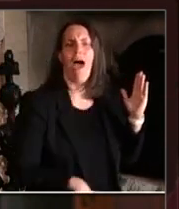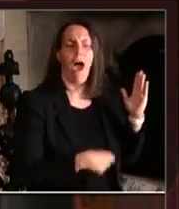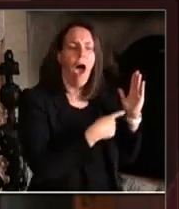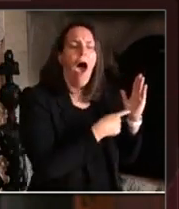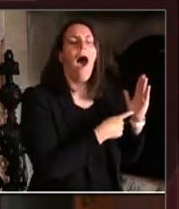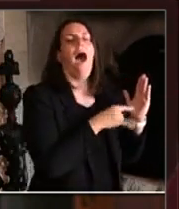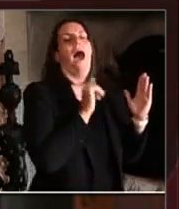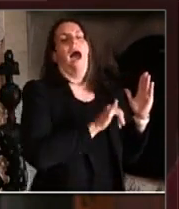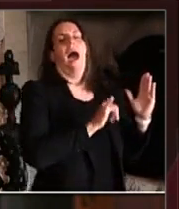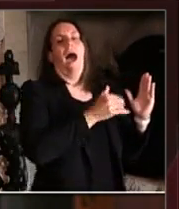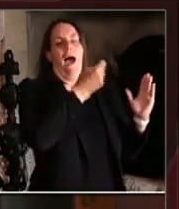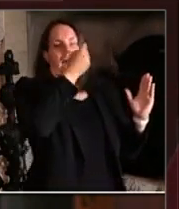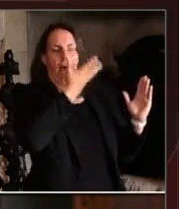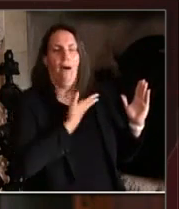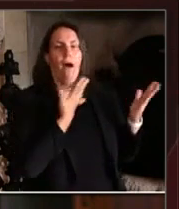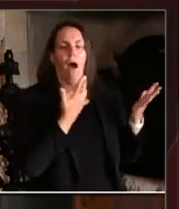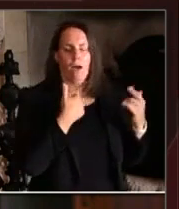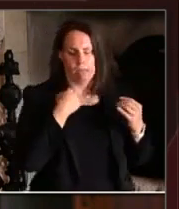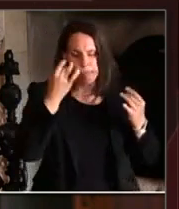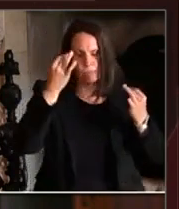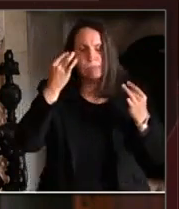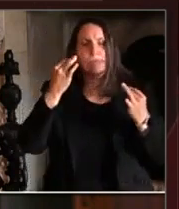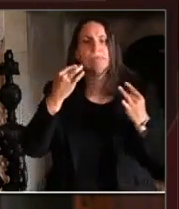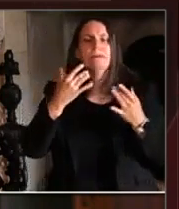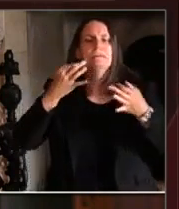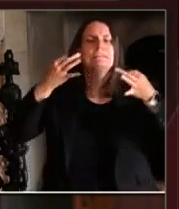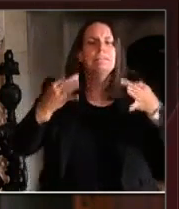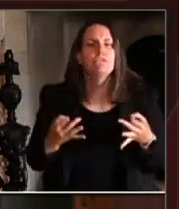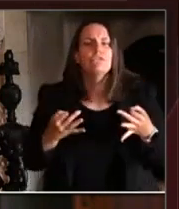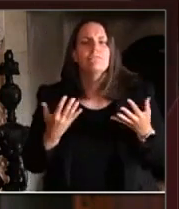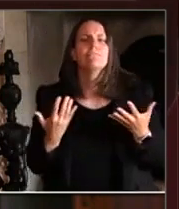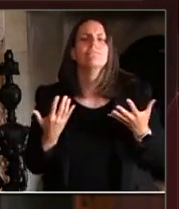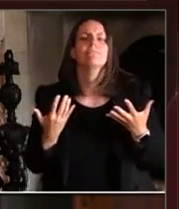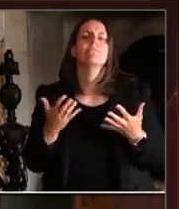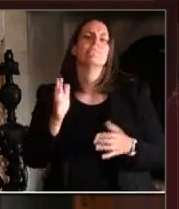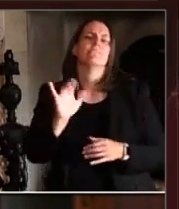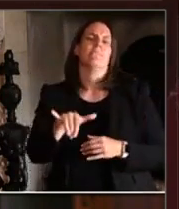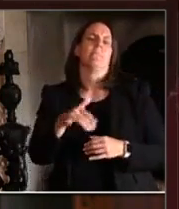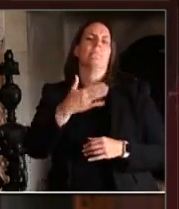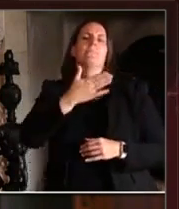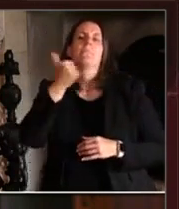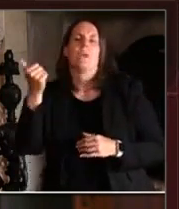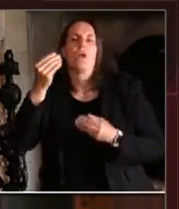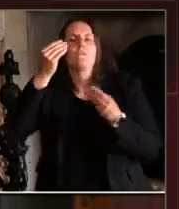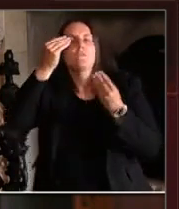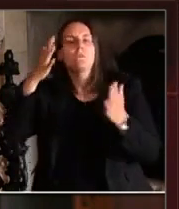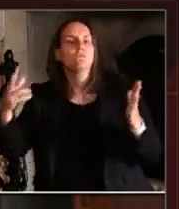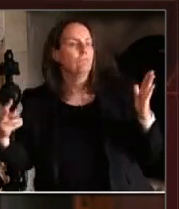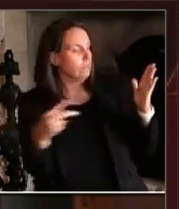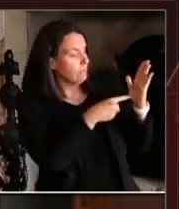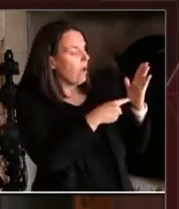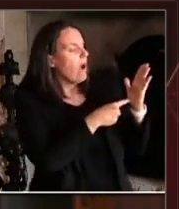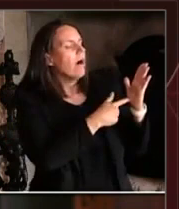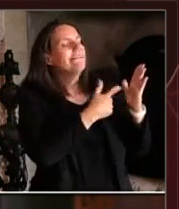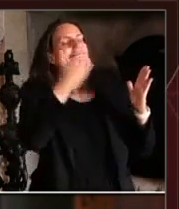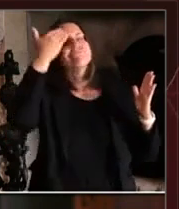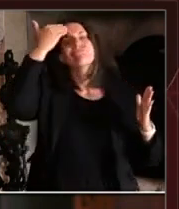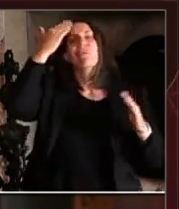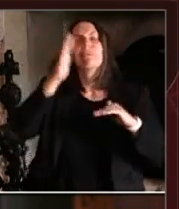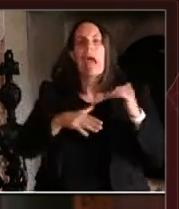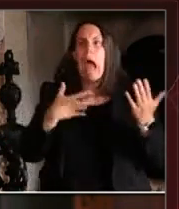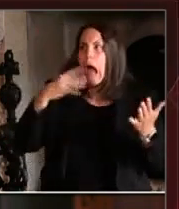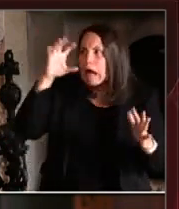about COVID-19 in their area, the better those decisions will be when it comes to the health and well-being of all of our